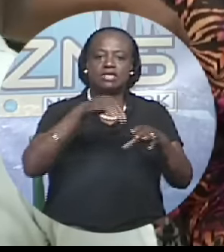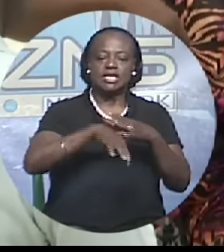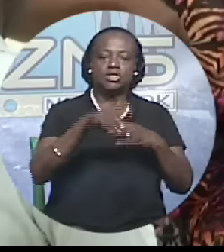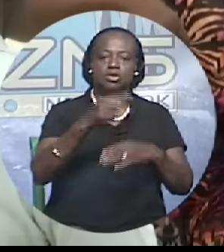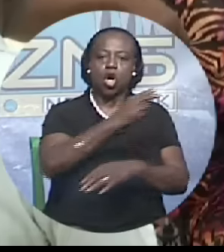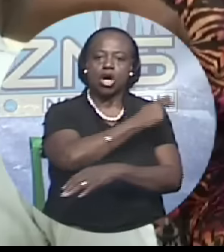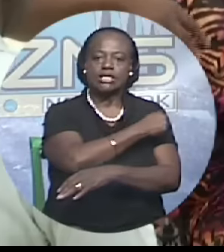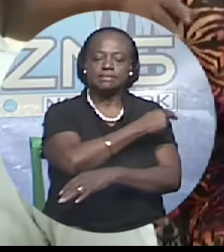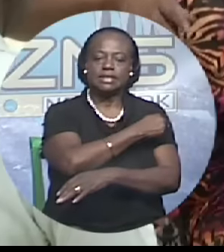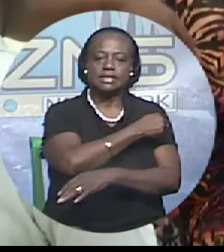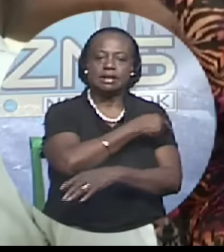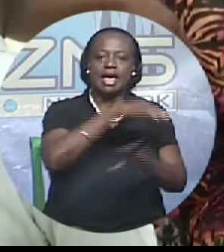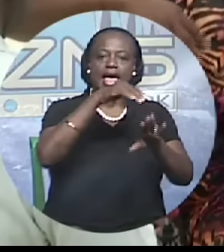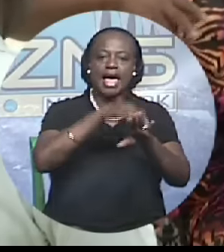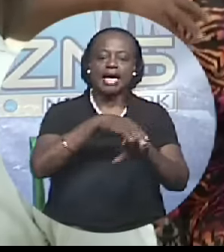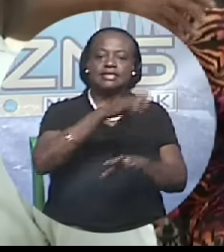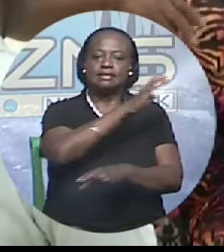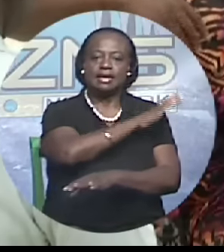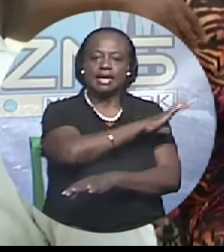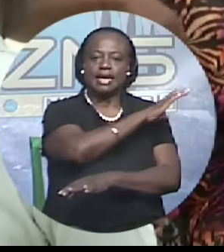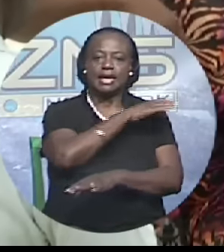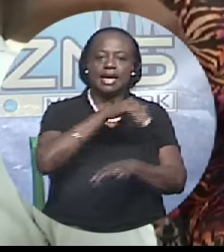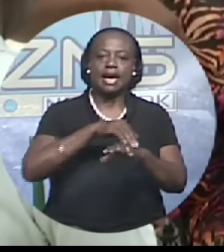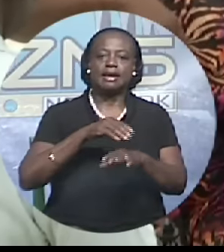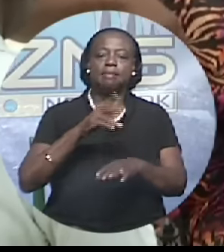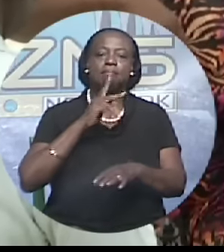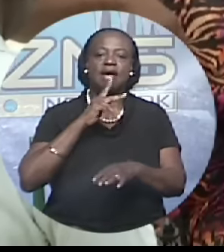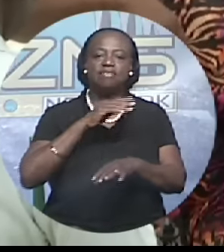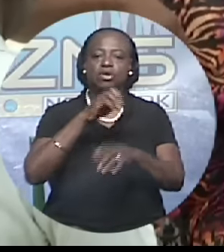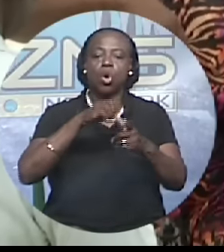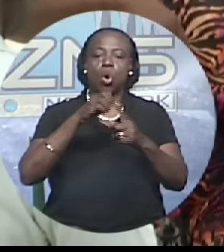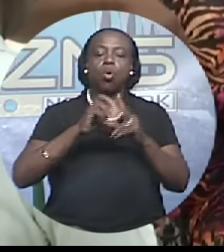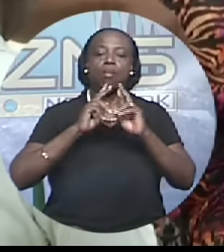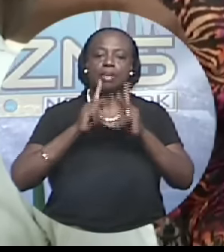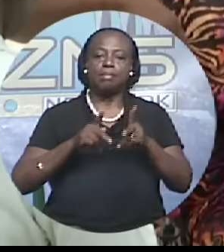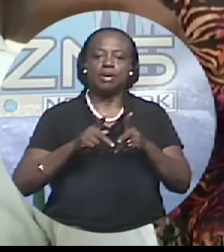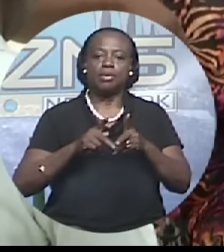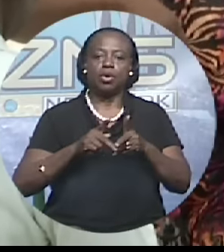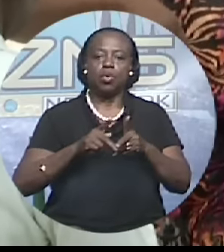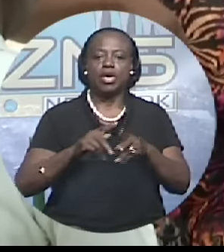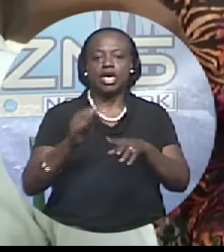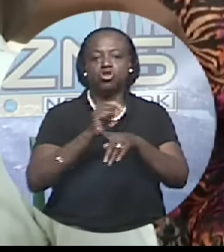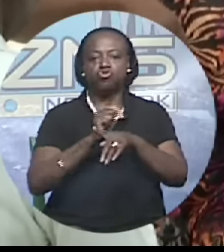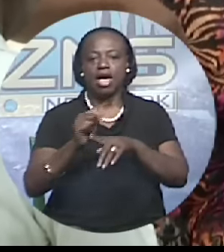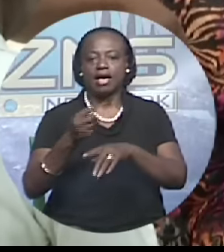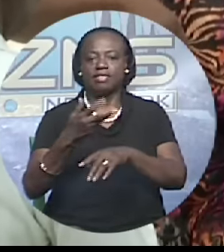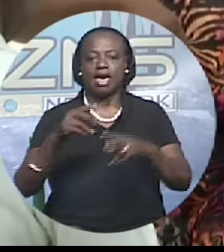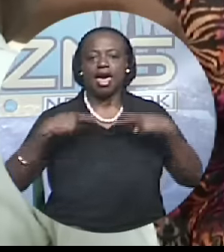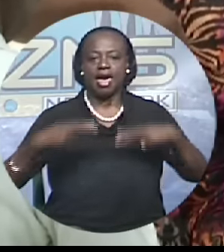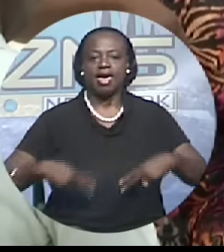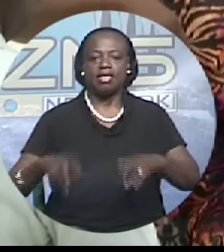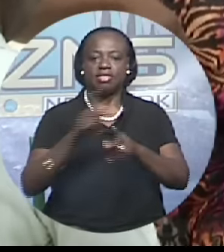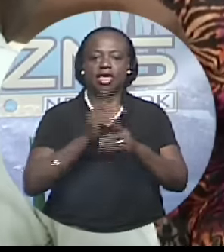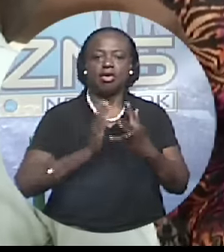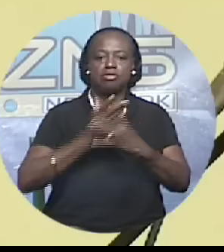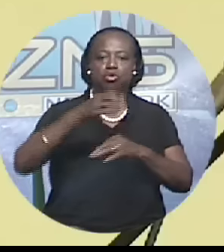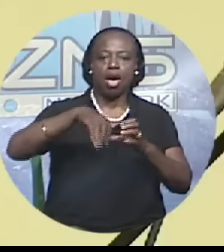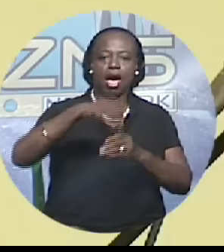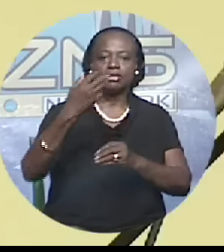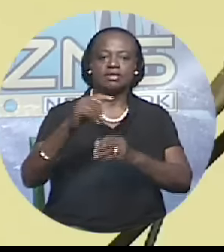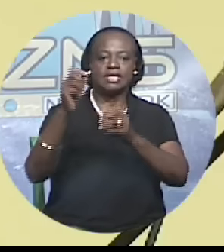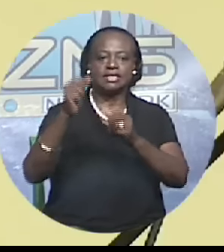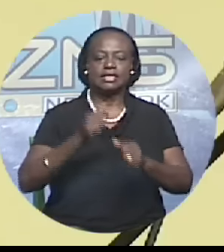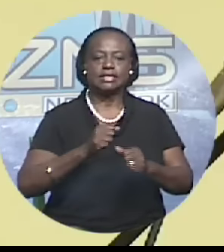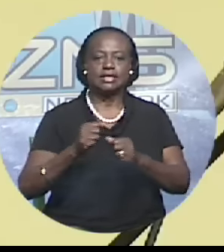the clinic, they're at a private or public clinic, we can track the progress of their health care throughout the system.